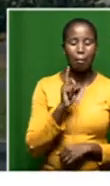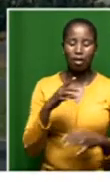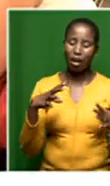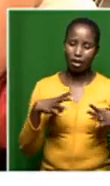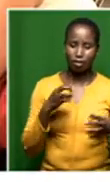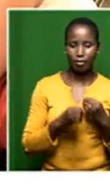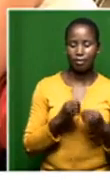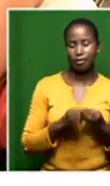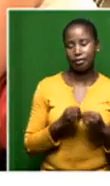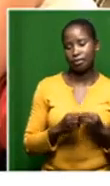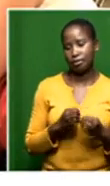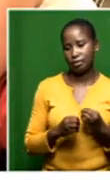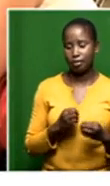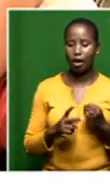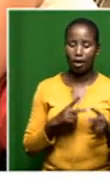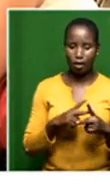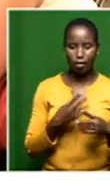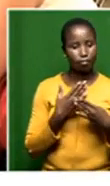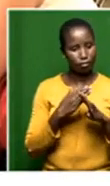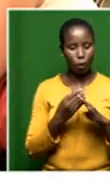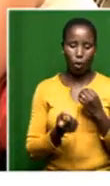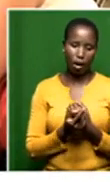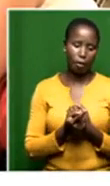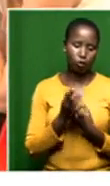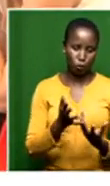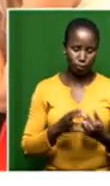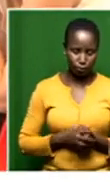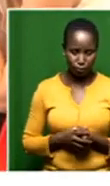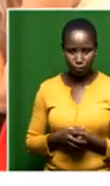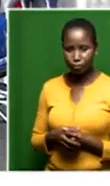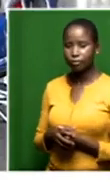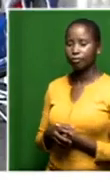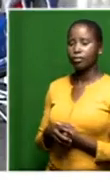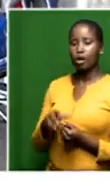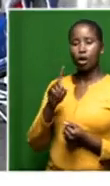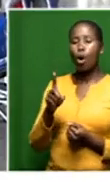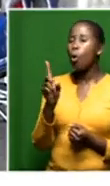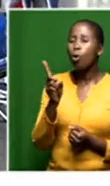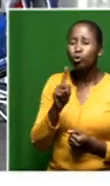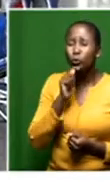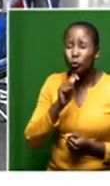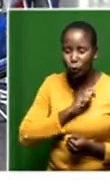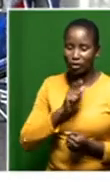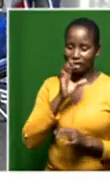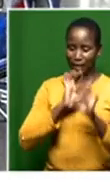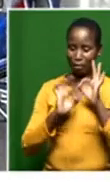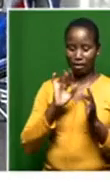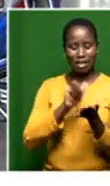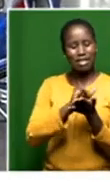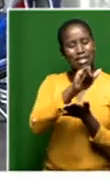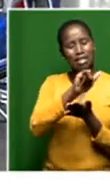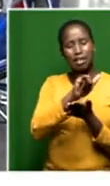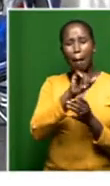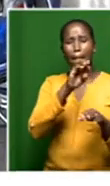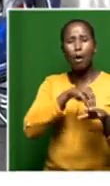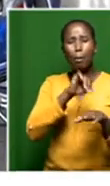catastrophic incidences happening on South African soil. So, Ms. Gwebu, what exactly was wrong and how was it fixed? And